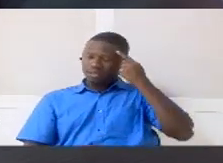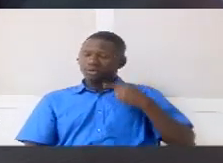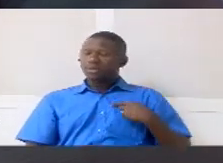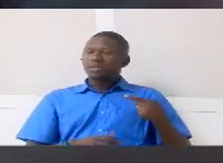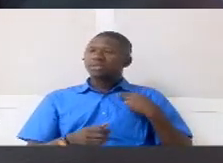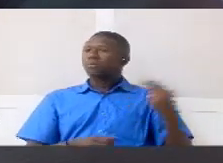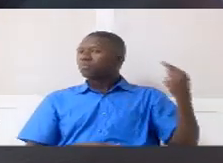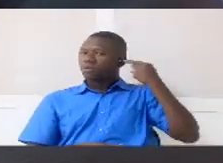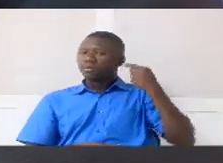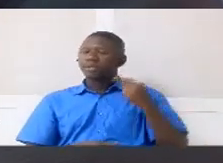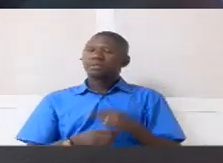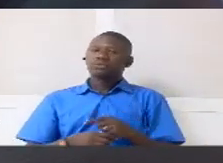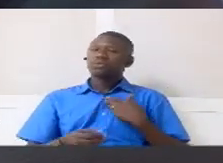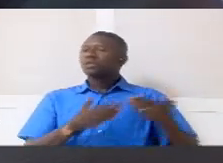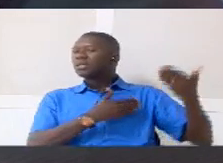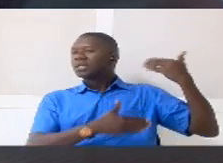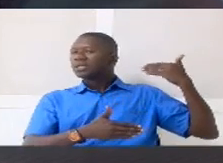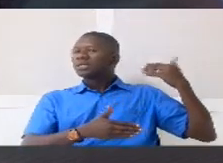last rather than the first week of